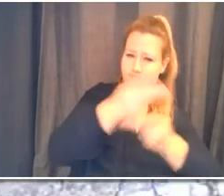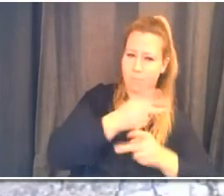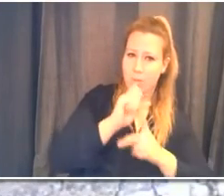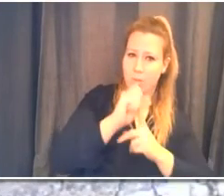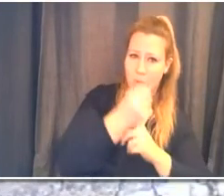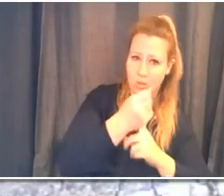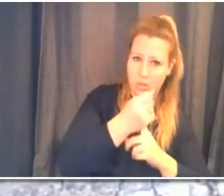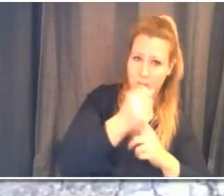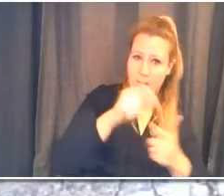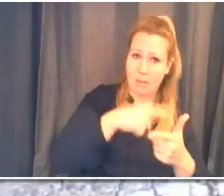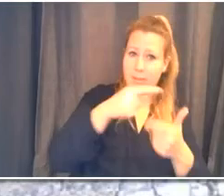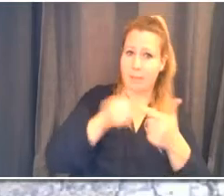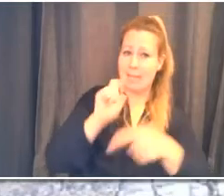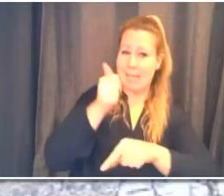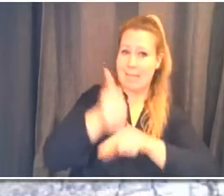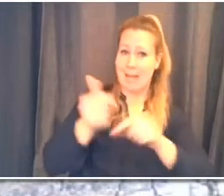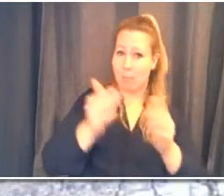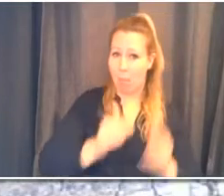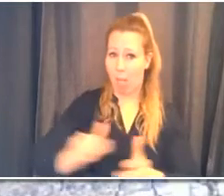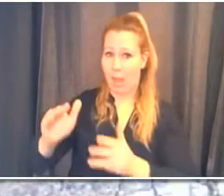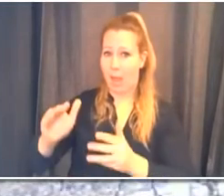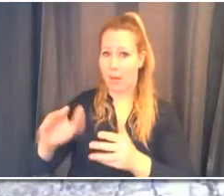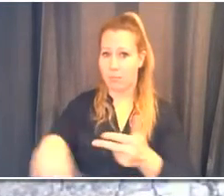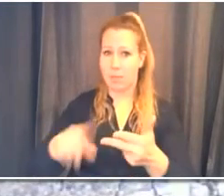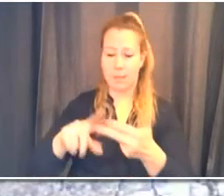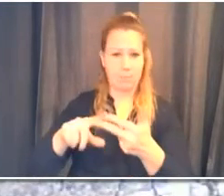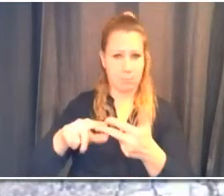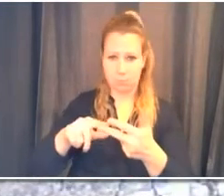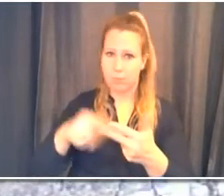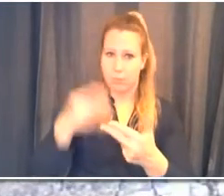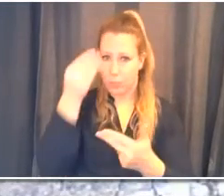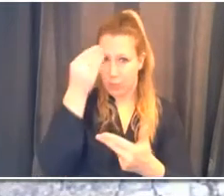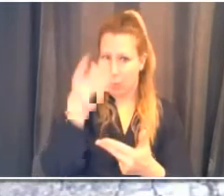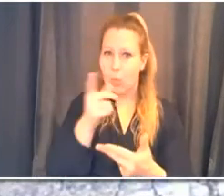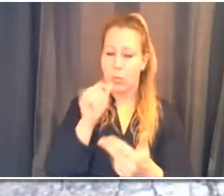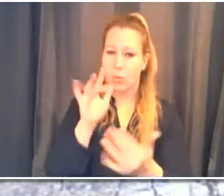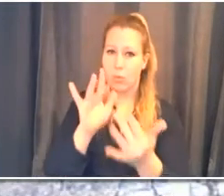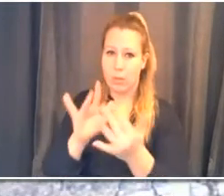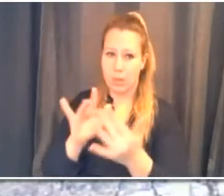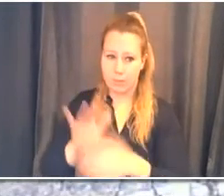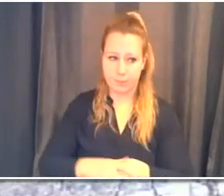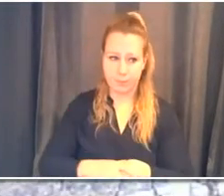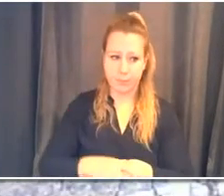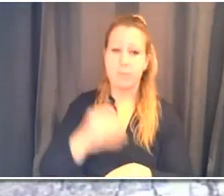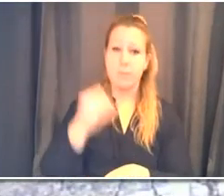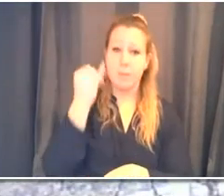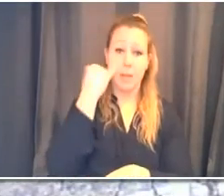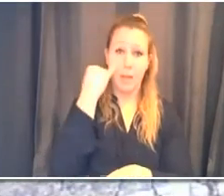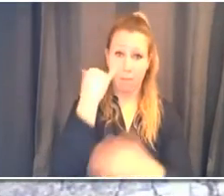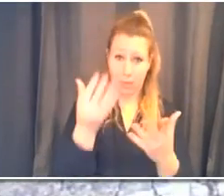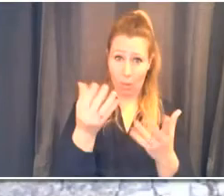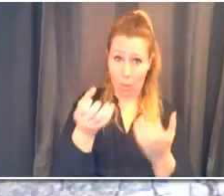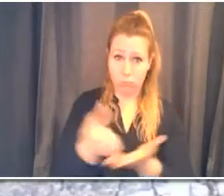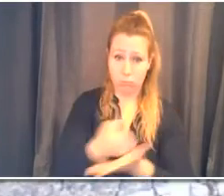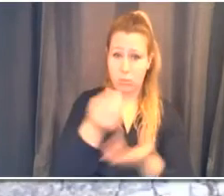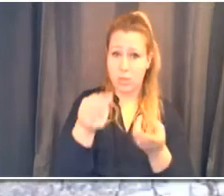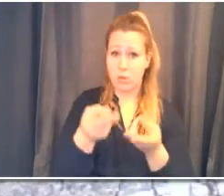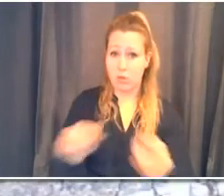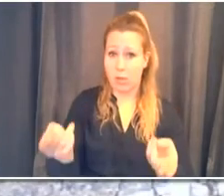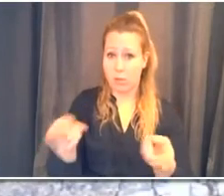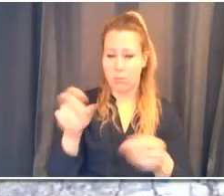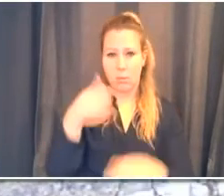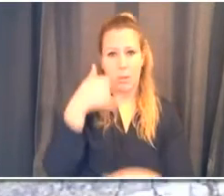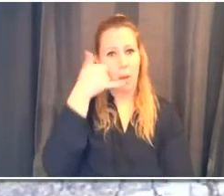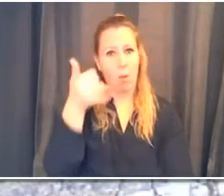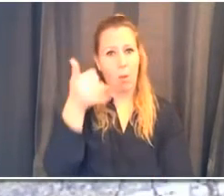YC hope which is our our our resource directory they can look up services they can call services within their